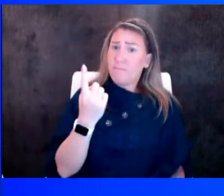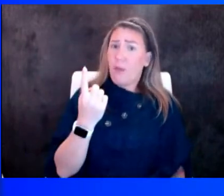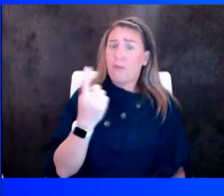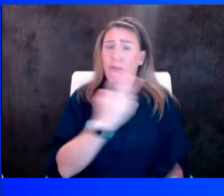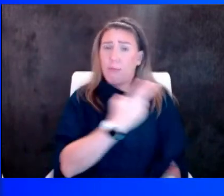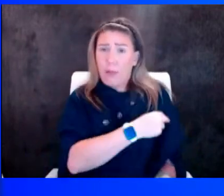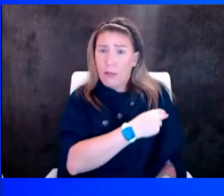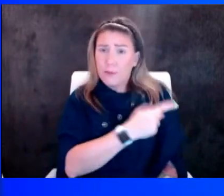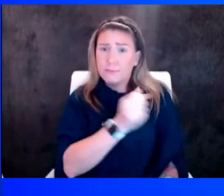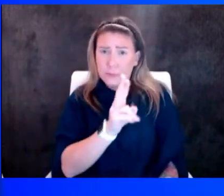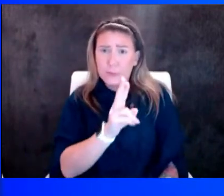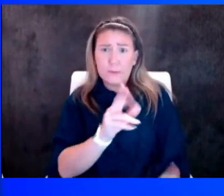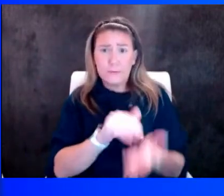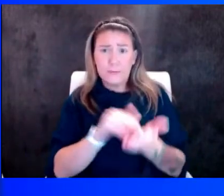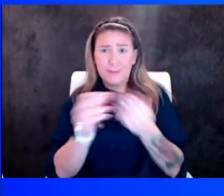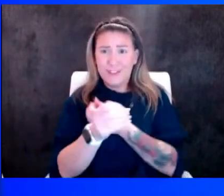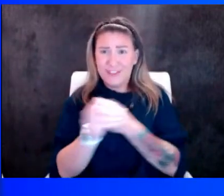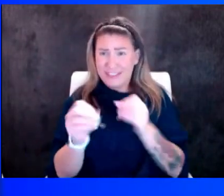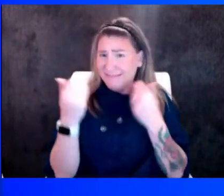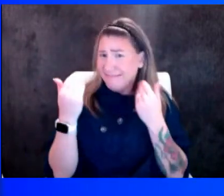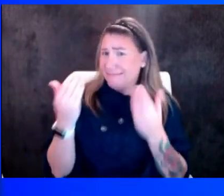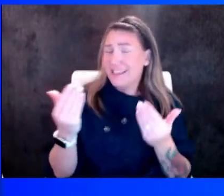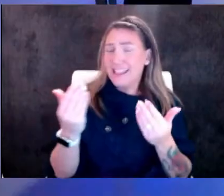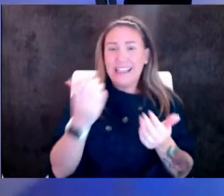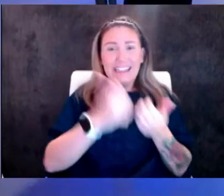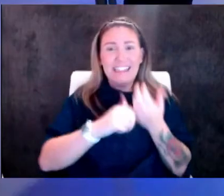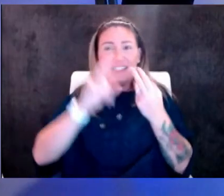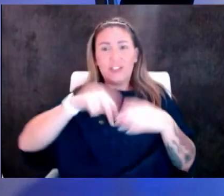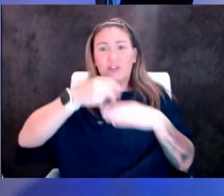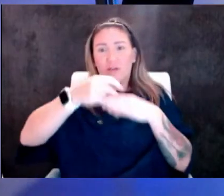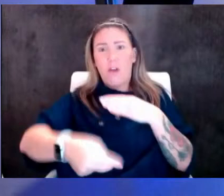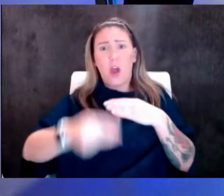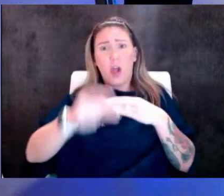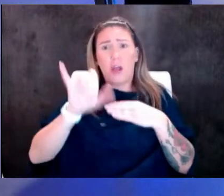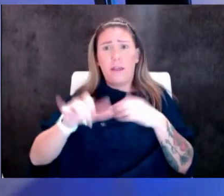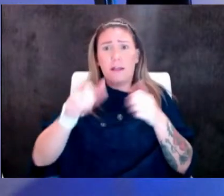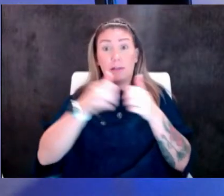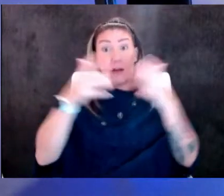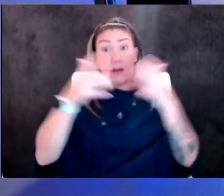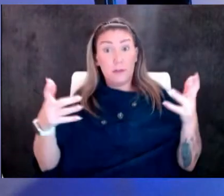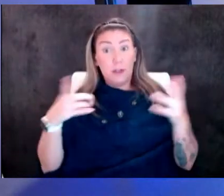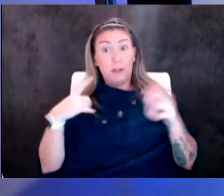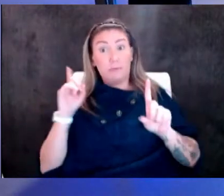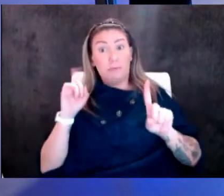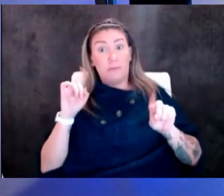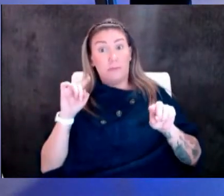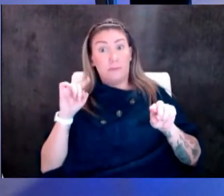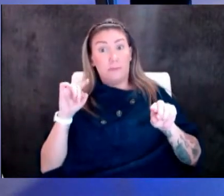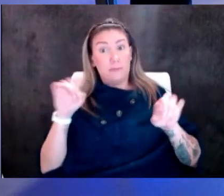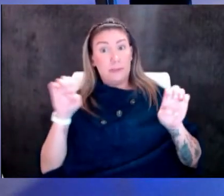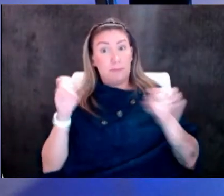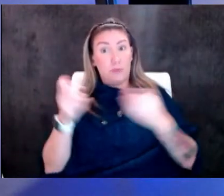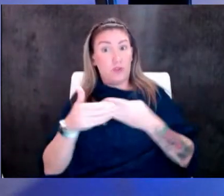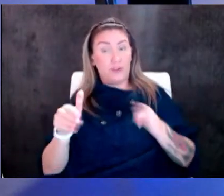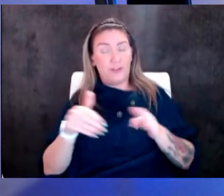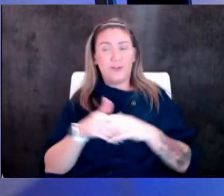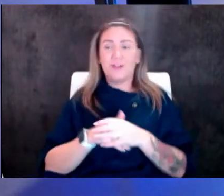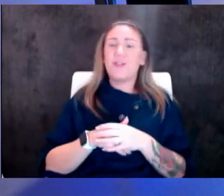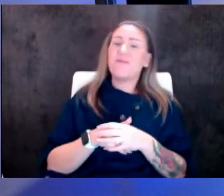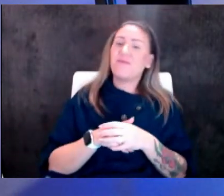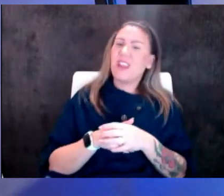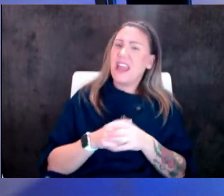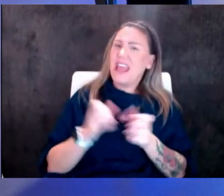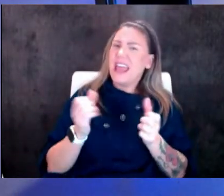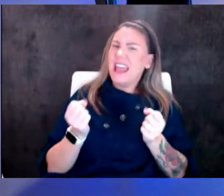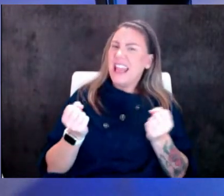use... Go ahead. Every fall would be, you're going to spend that's a lot of time in the emergency room. A lot of bumps and bruises on